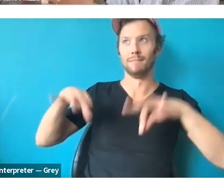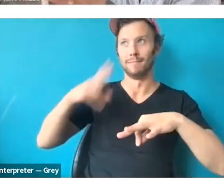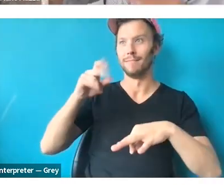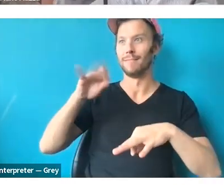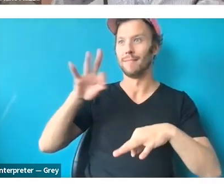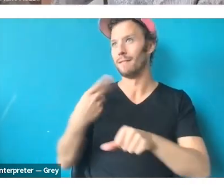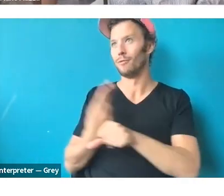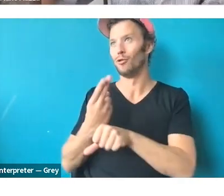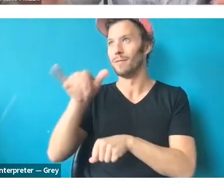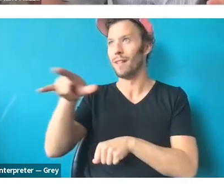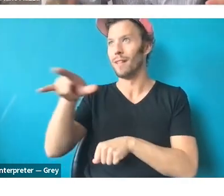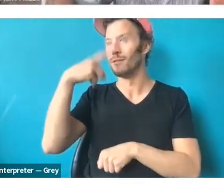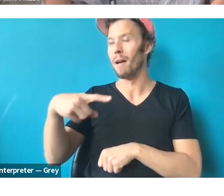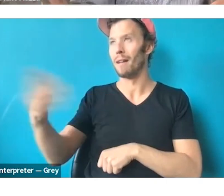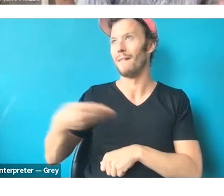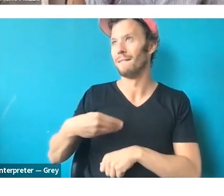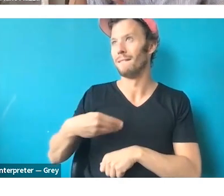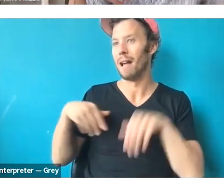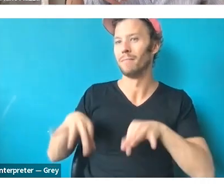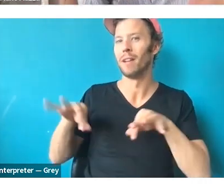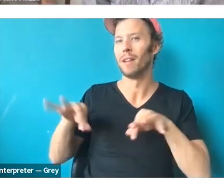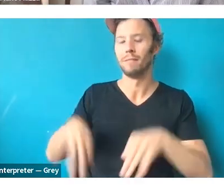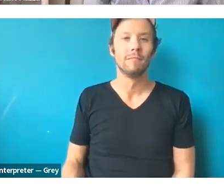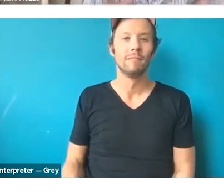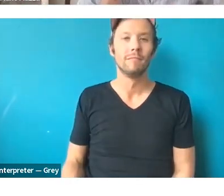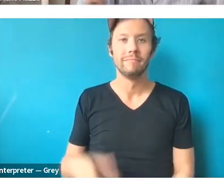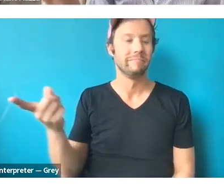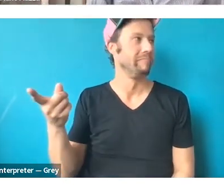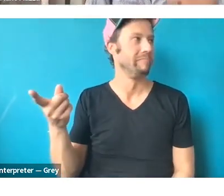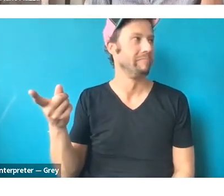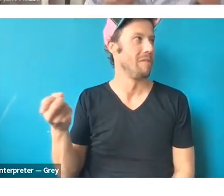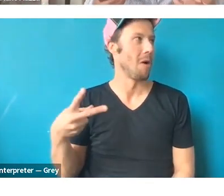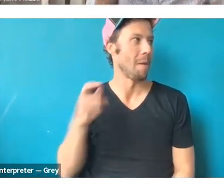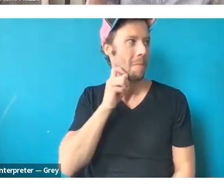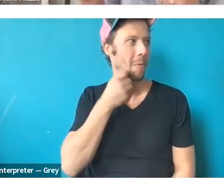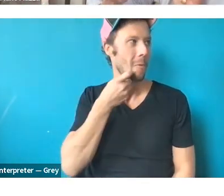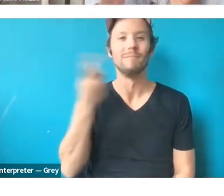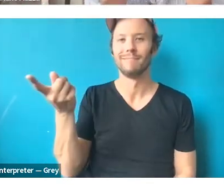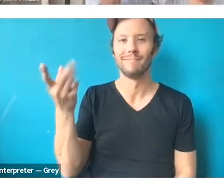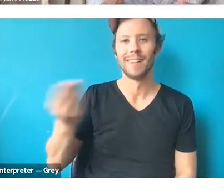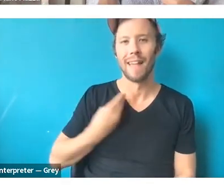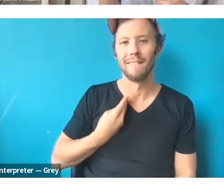a bucket, and they just put the pits and peels in. And then I got them, I cleaned them. It's a little bit of a